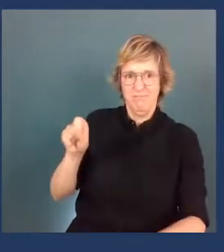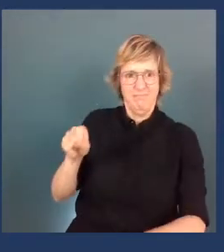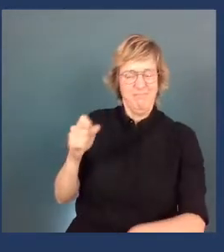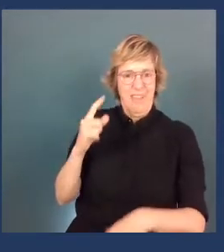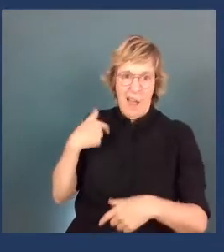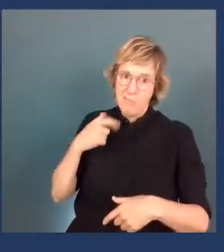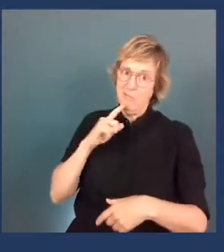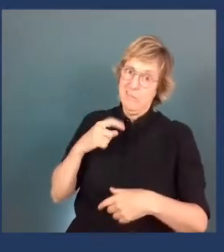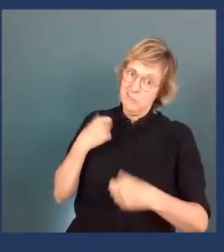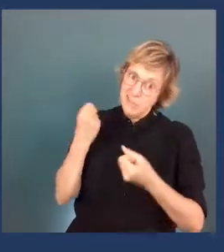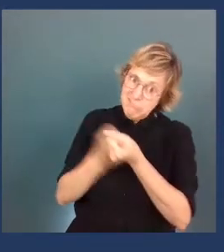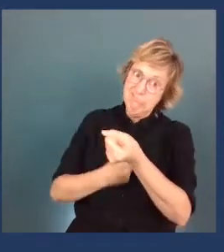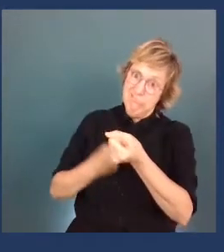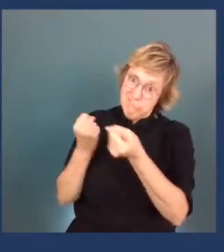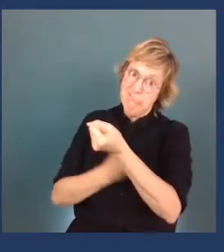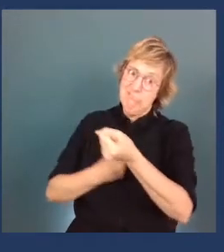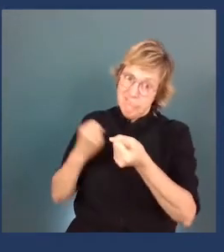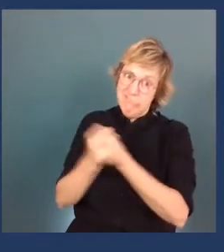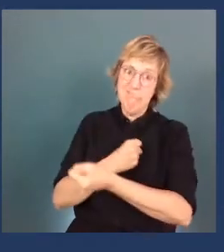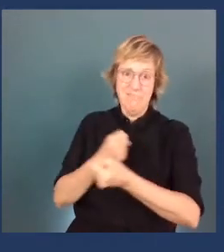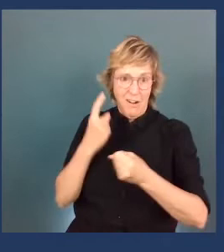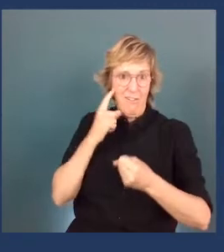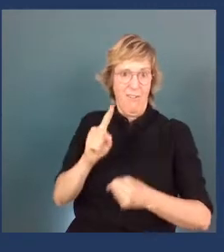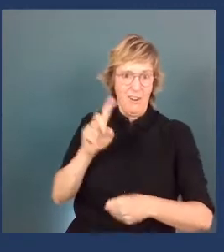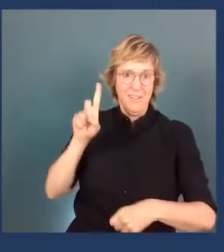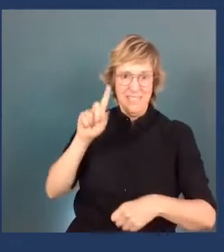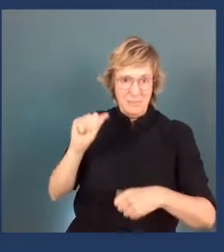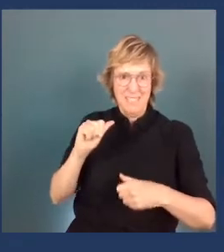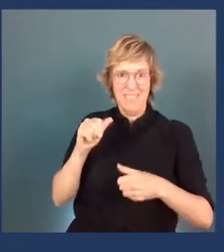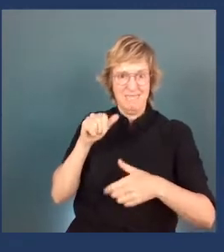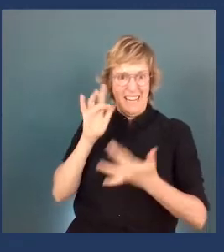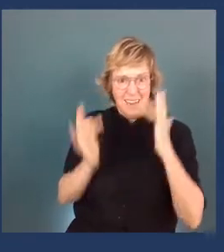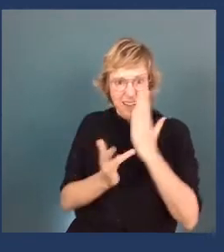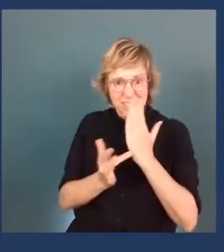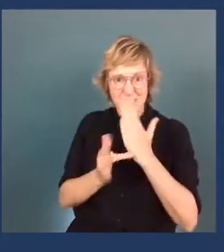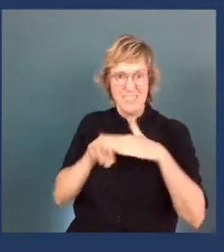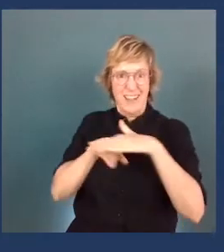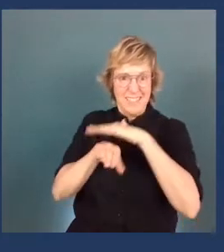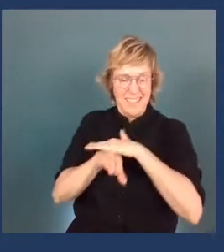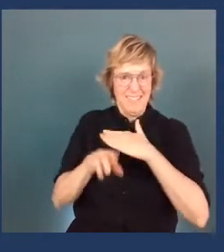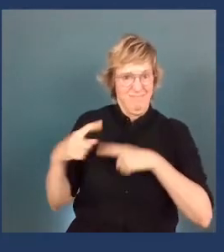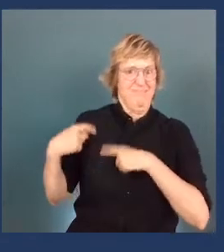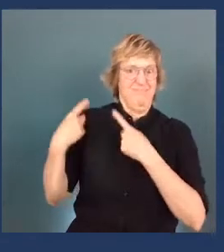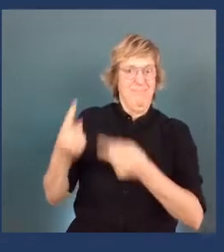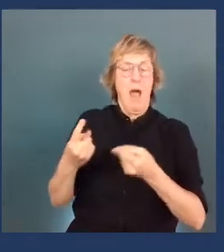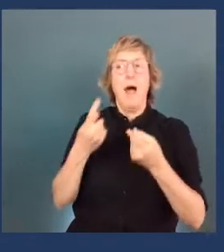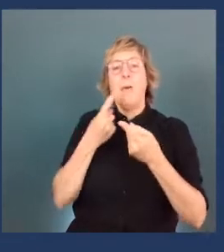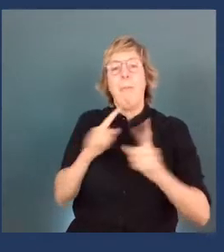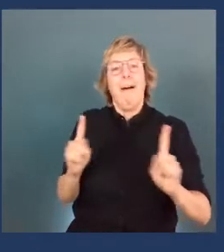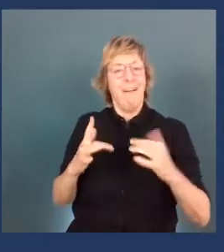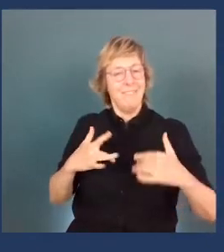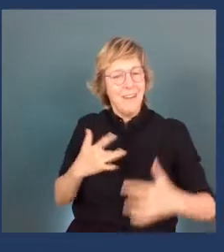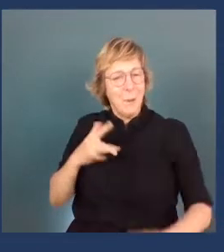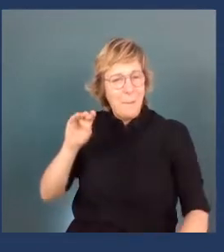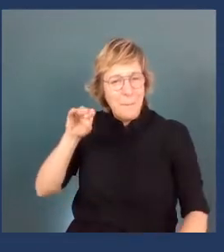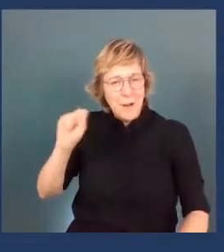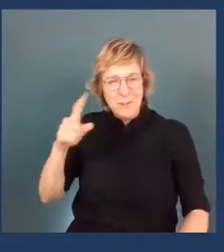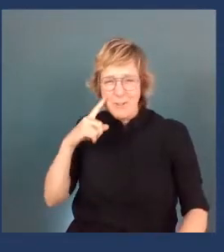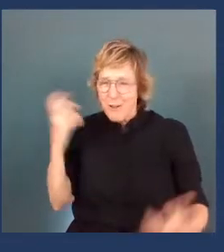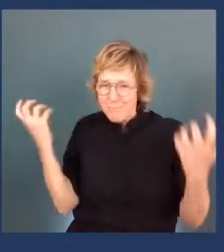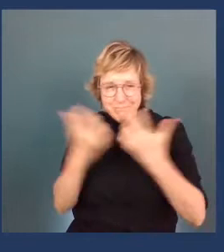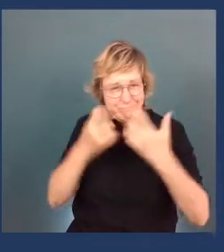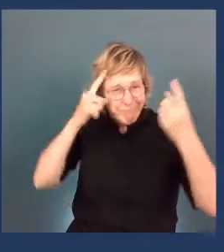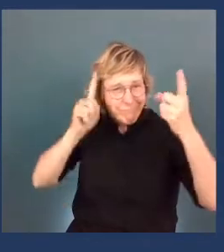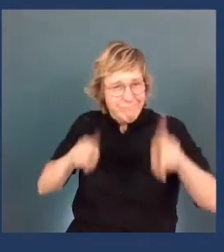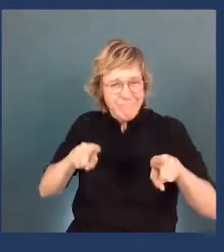on technology and inclusive technology for a really long time, but has more recently kind of felt like I've got the backing of Microsoft. You know, we're starting